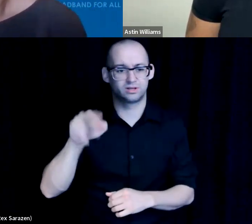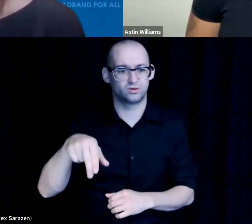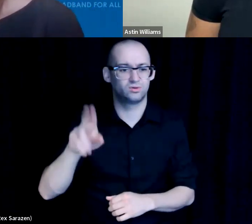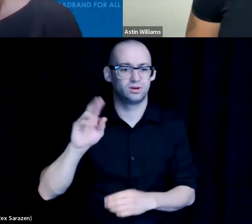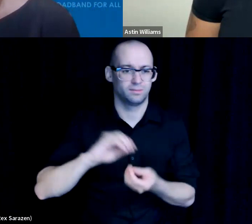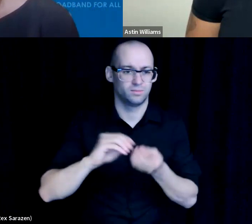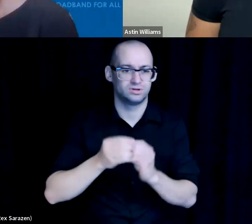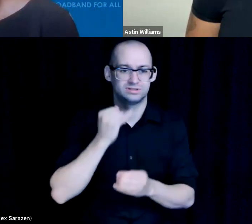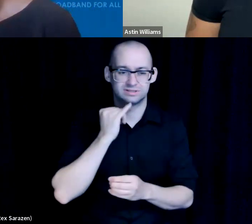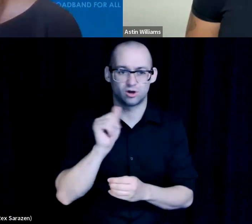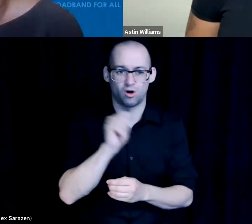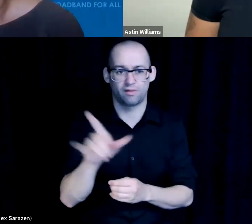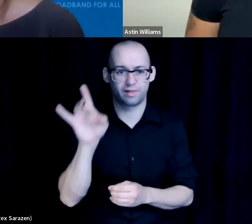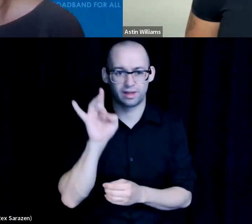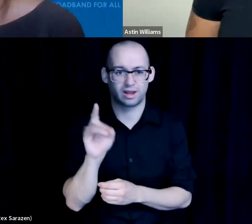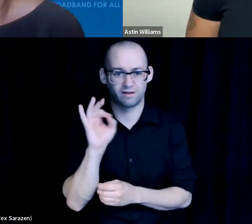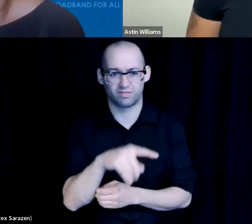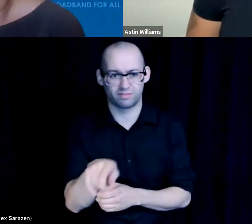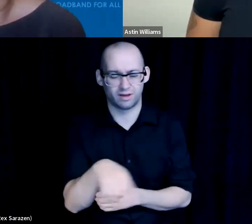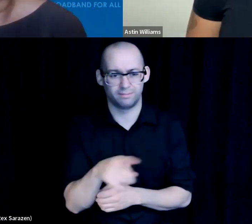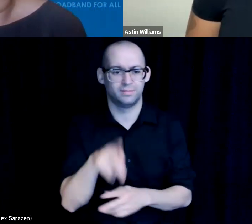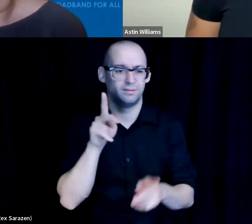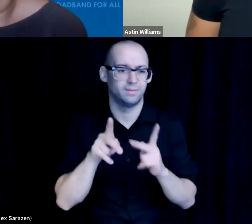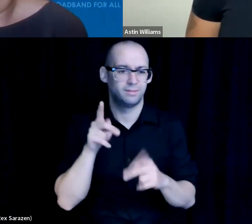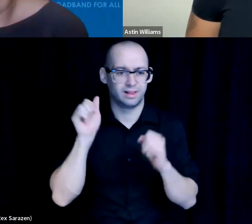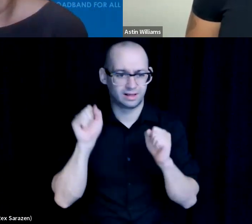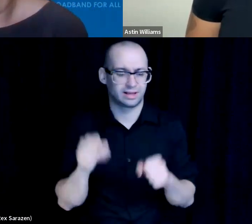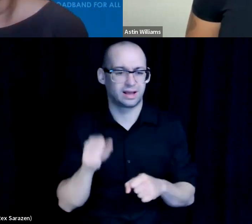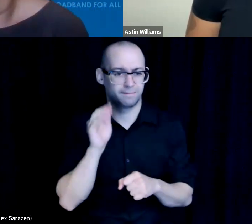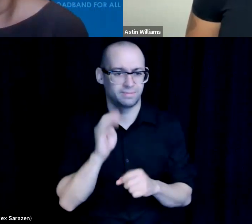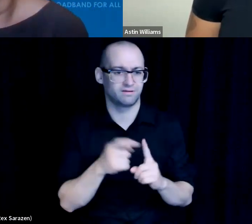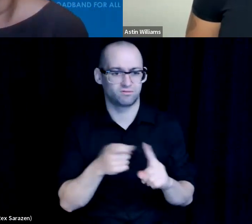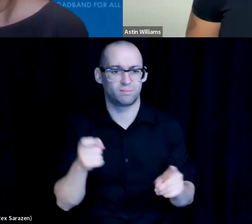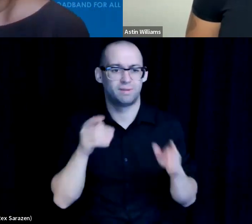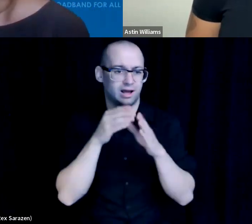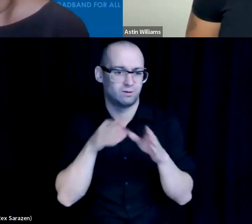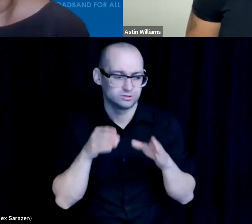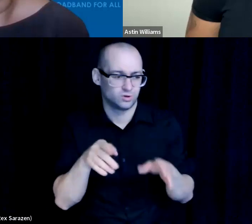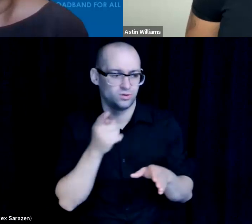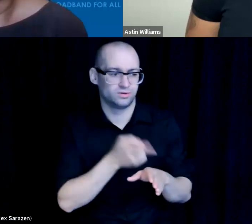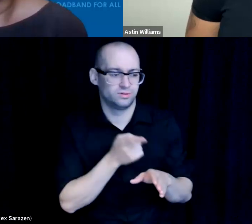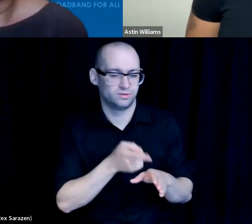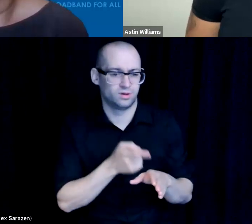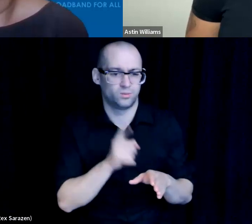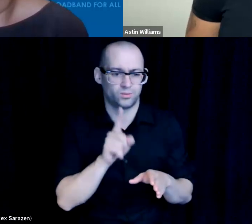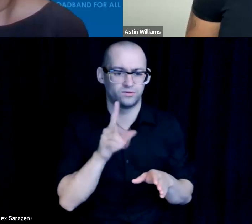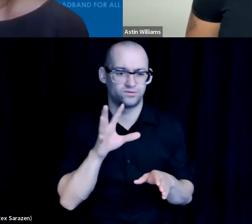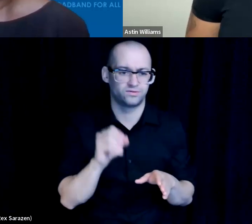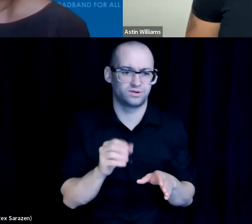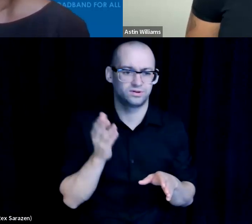all in all 8 of them, right? Like folks could be from households lower than 150